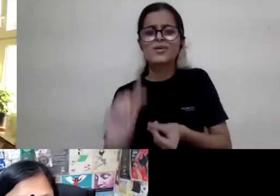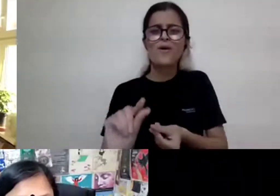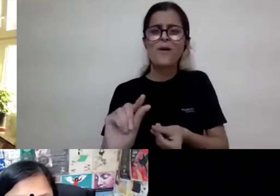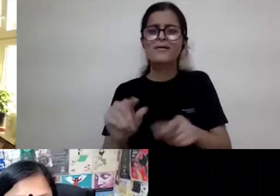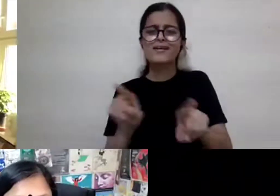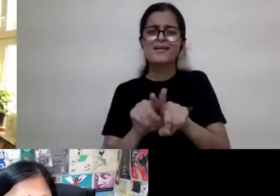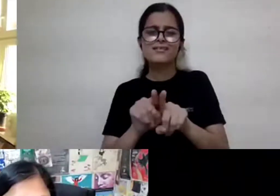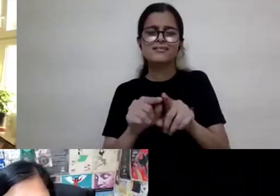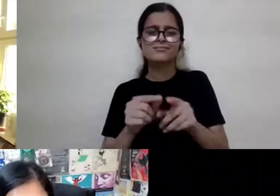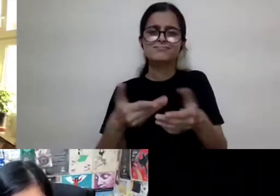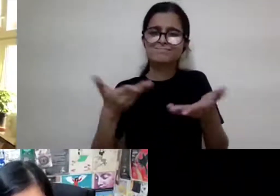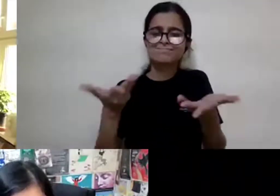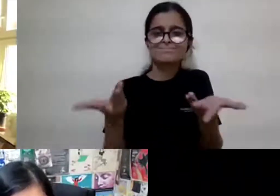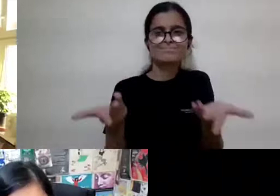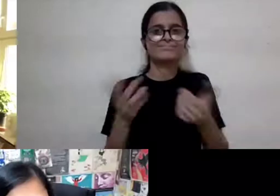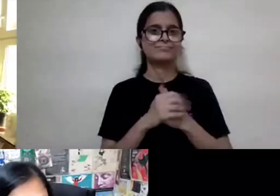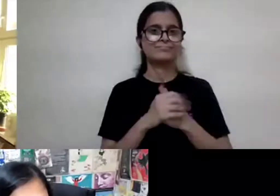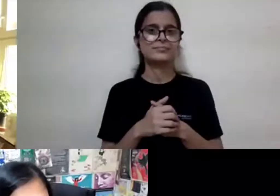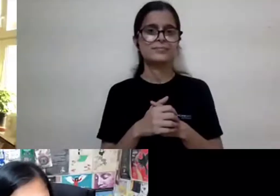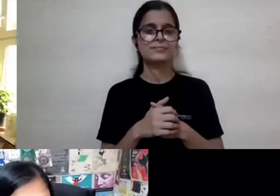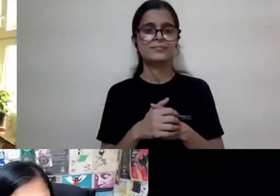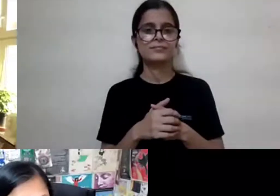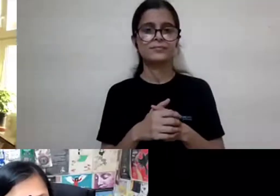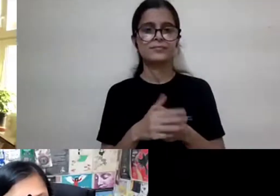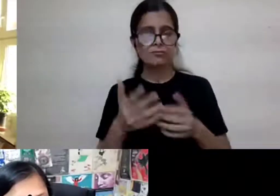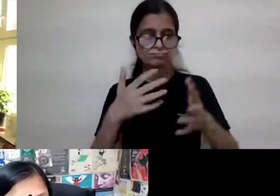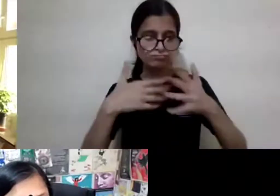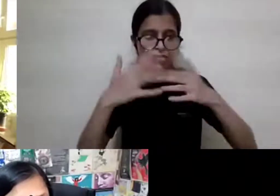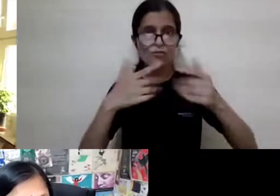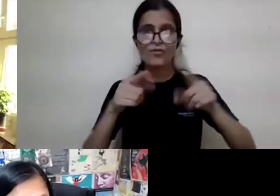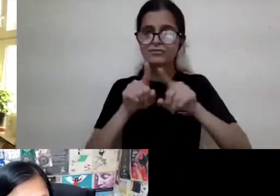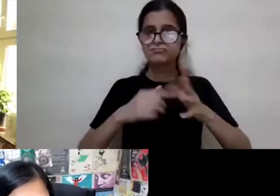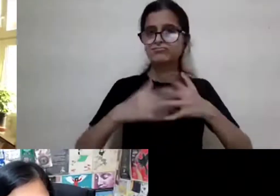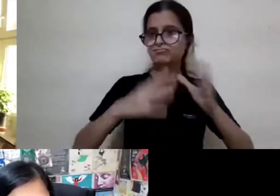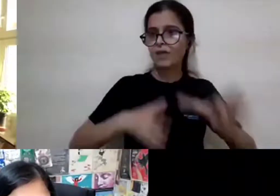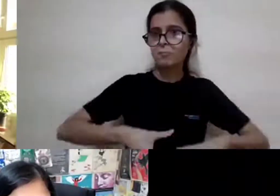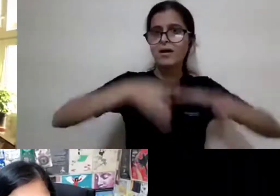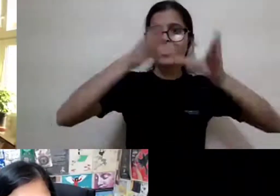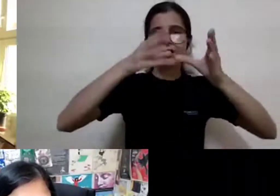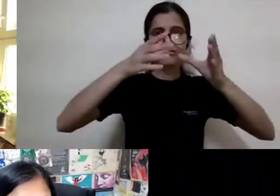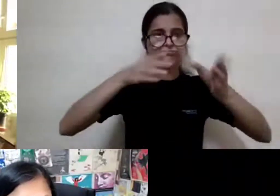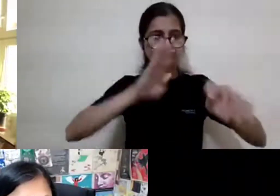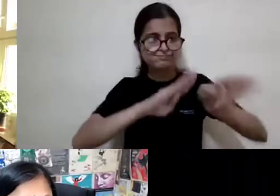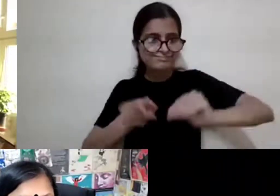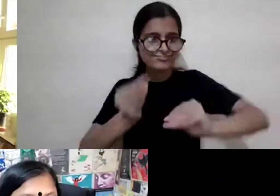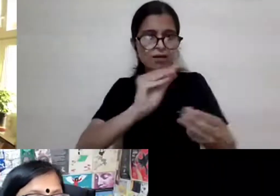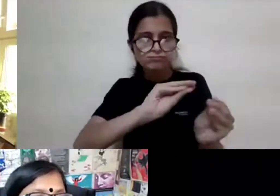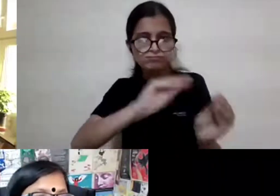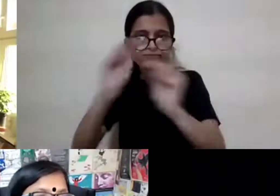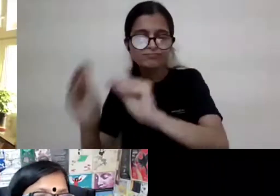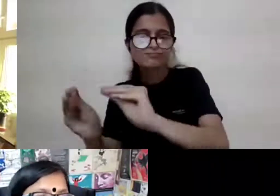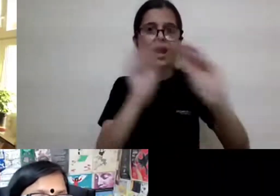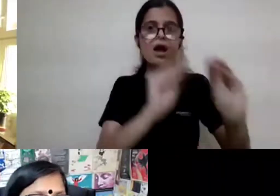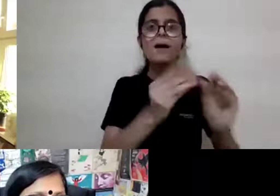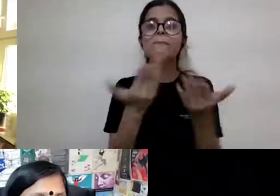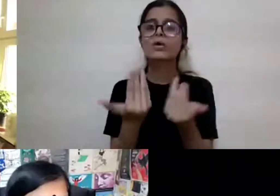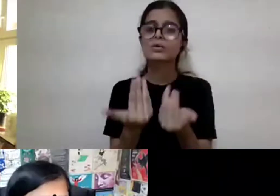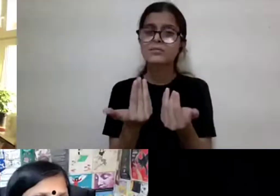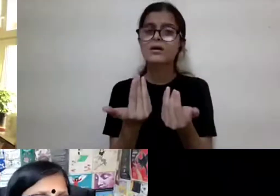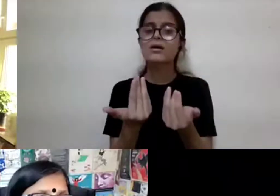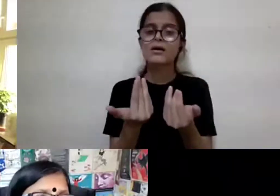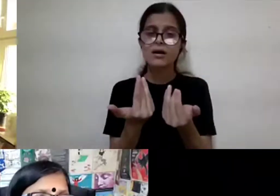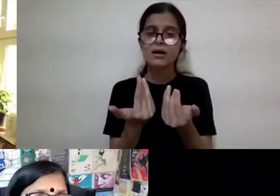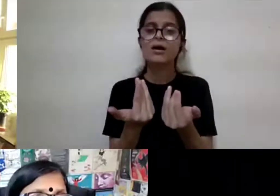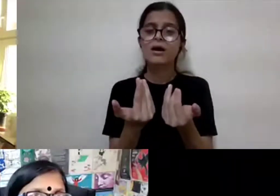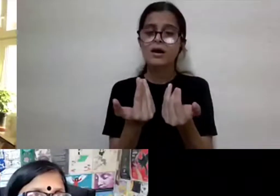And the rotatable building plan cube in the library at Hamburg, I mean, that is